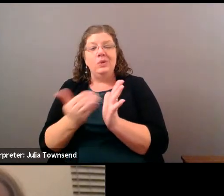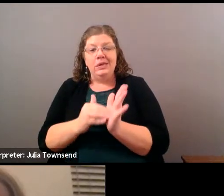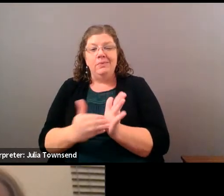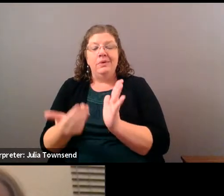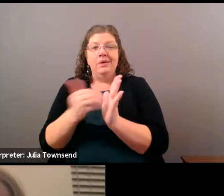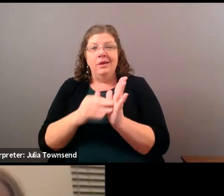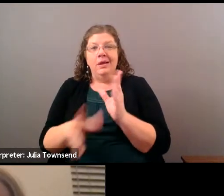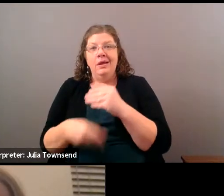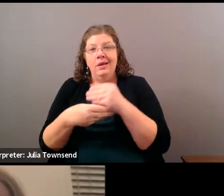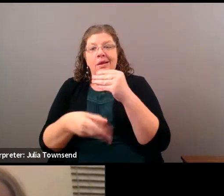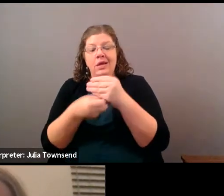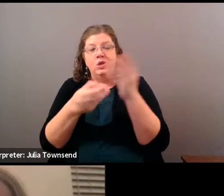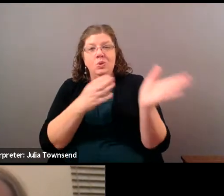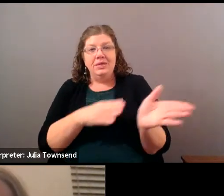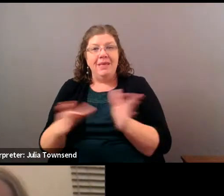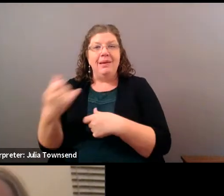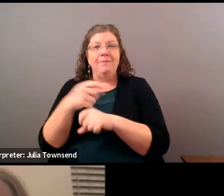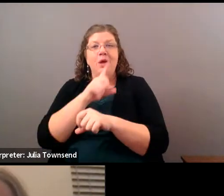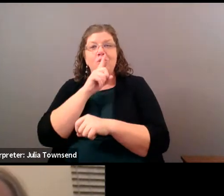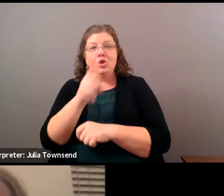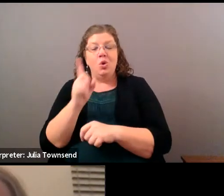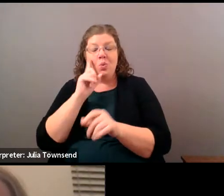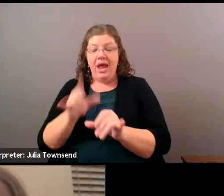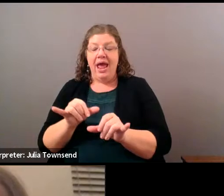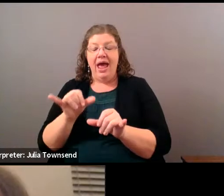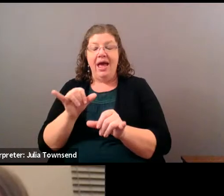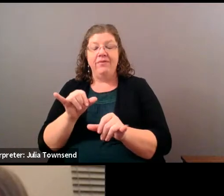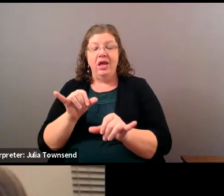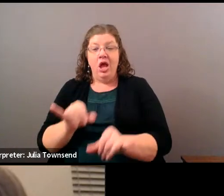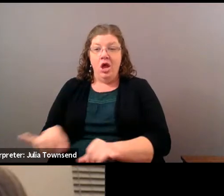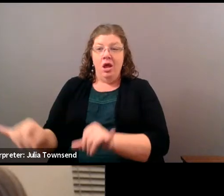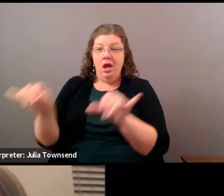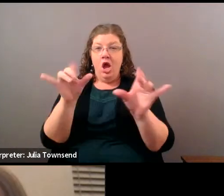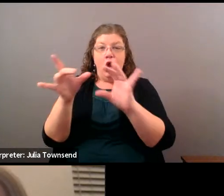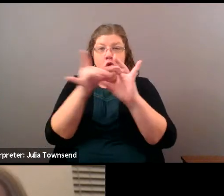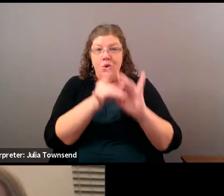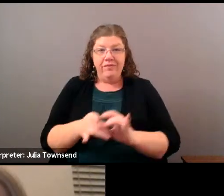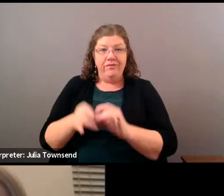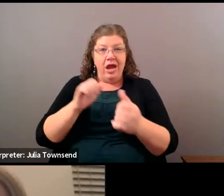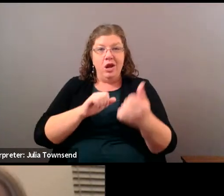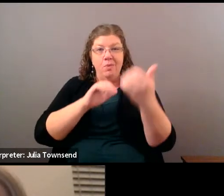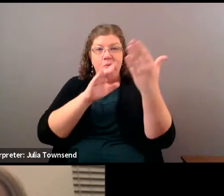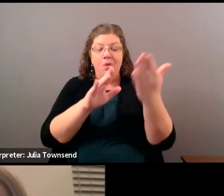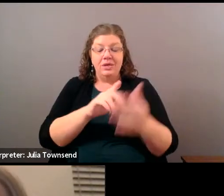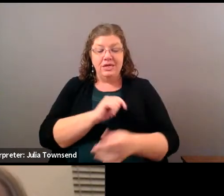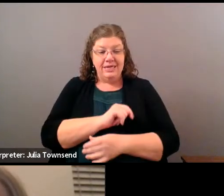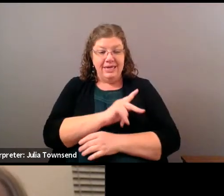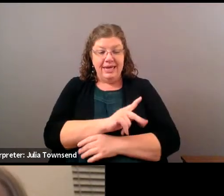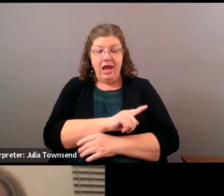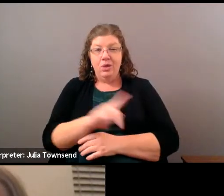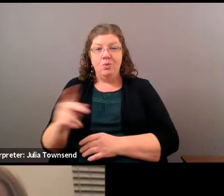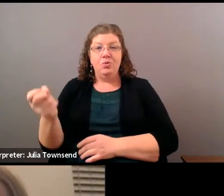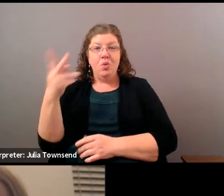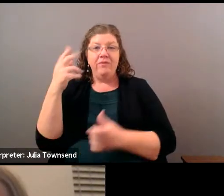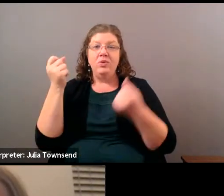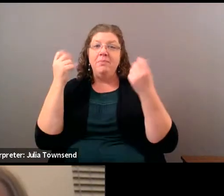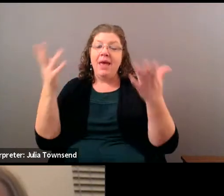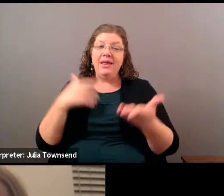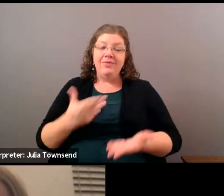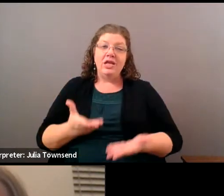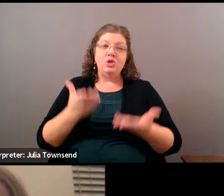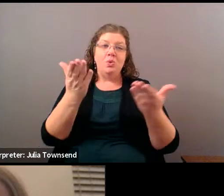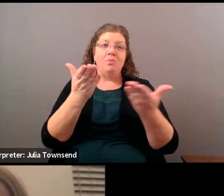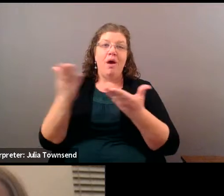plans and ensuring that we did have a unified approach, TK-12, to many of the things that we brought before you today. You can